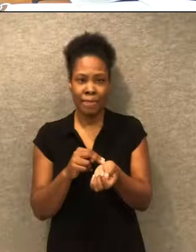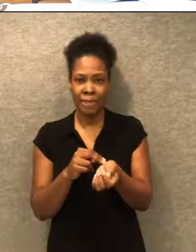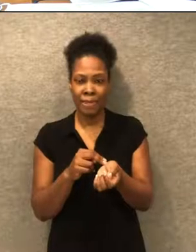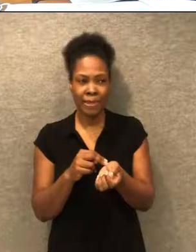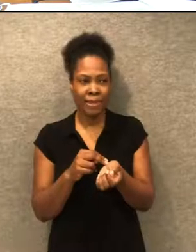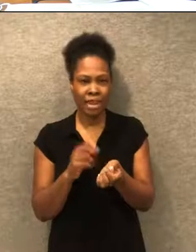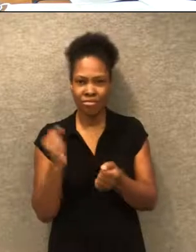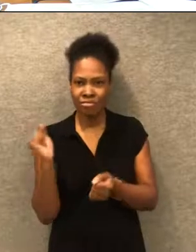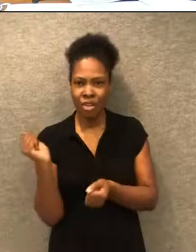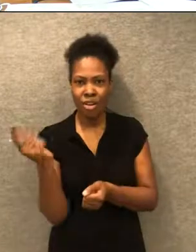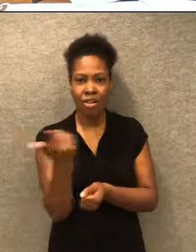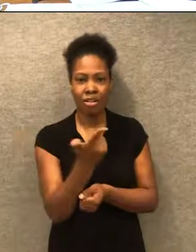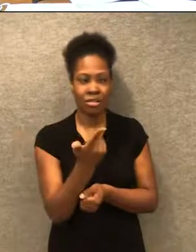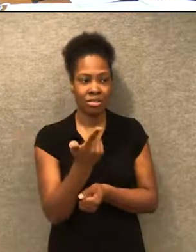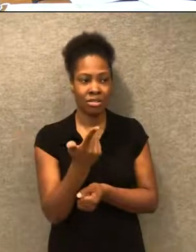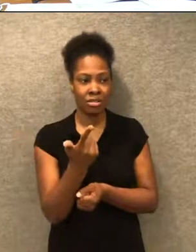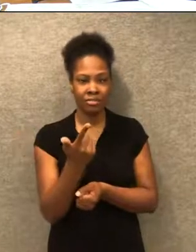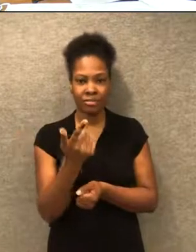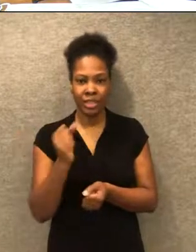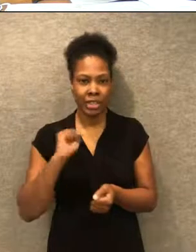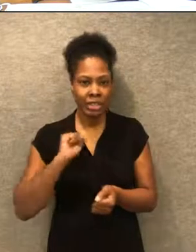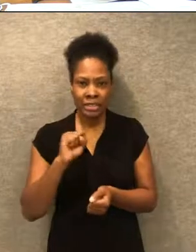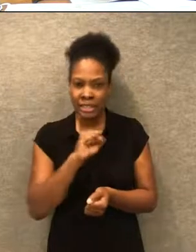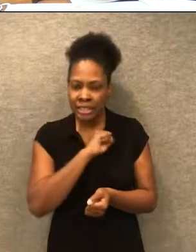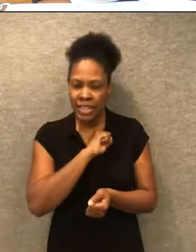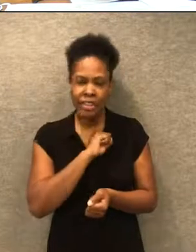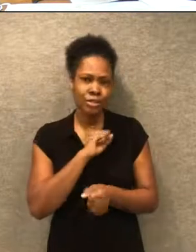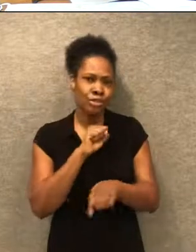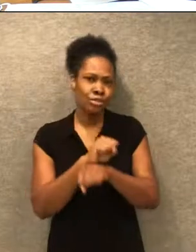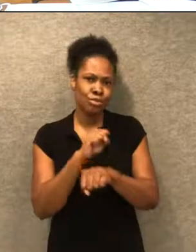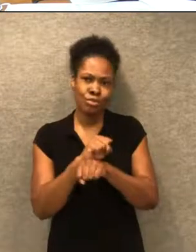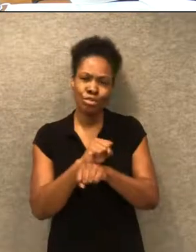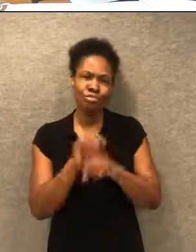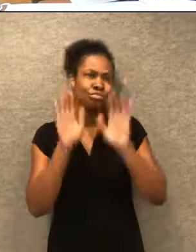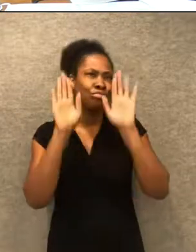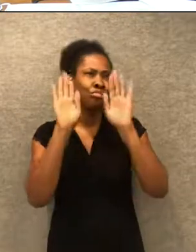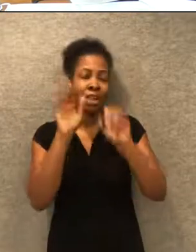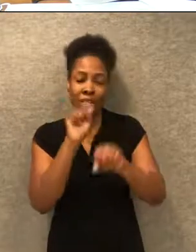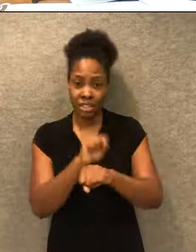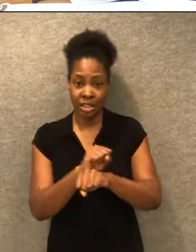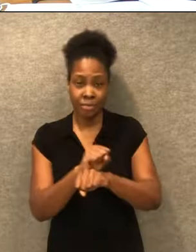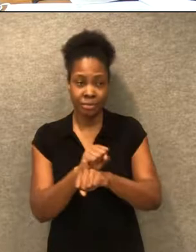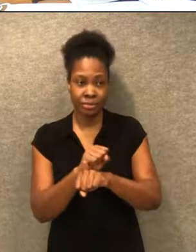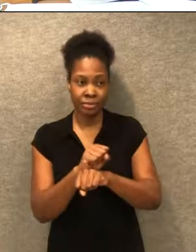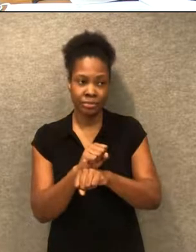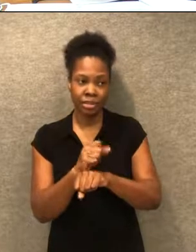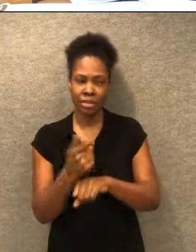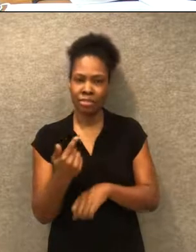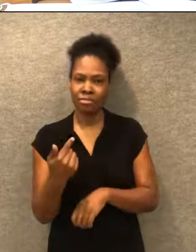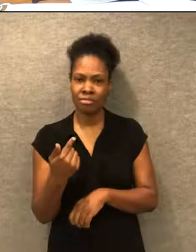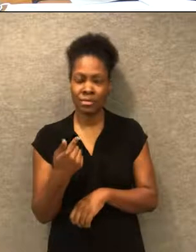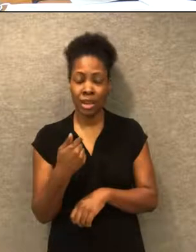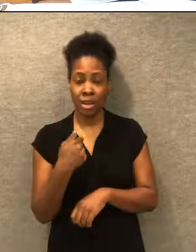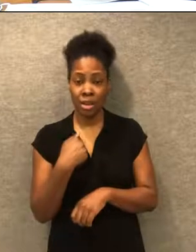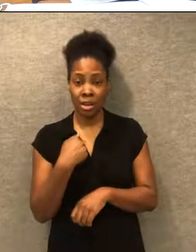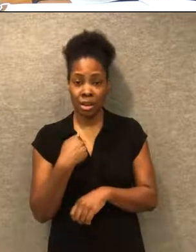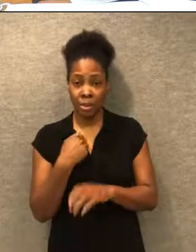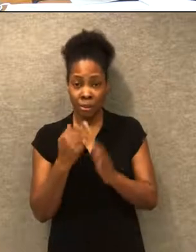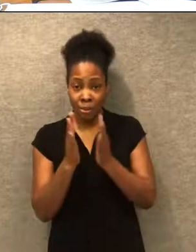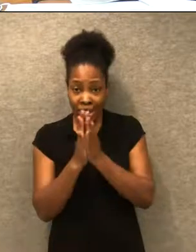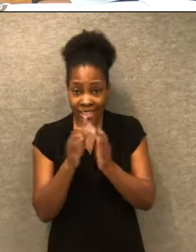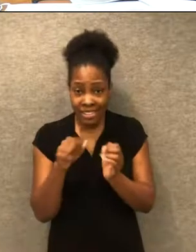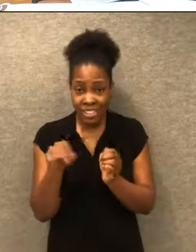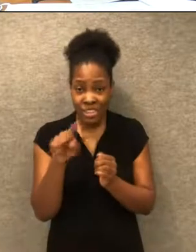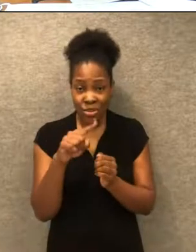everyone, really. You know, my staff who has been doing an outstanding job. But what I do ask of all of you that